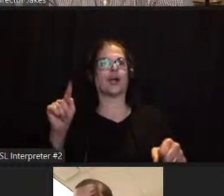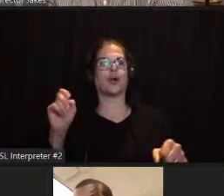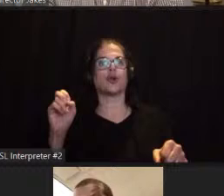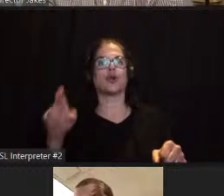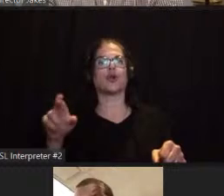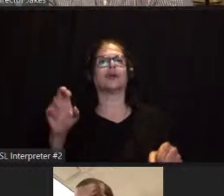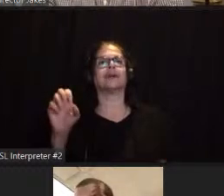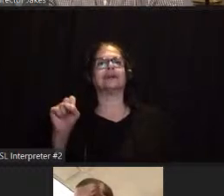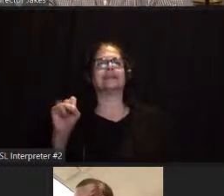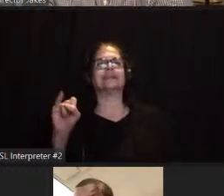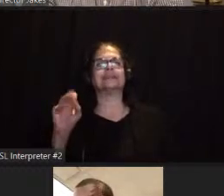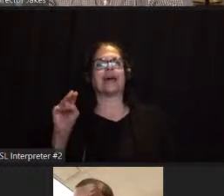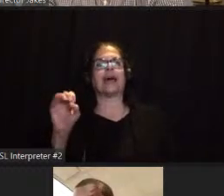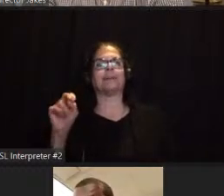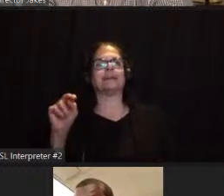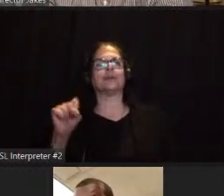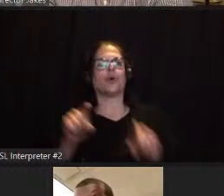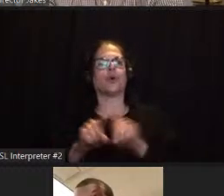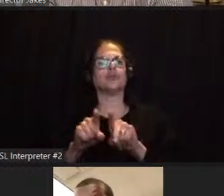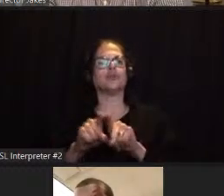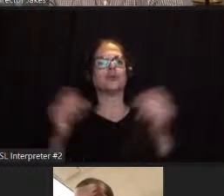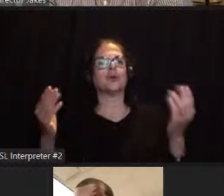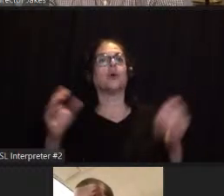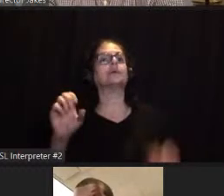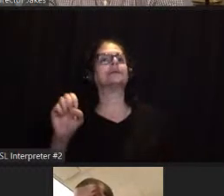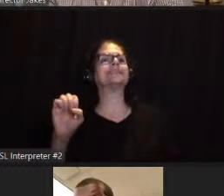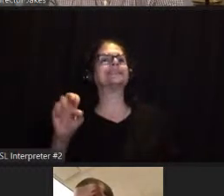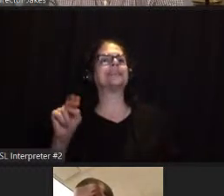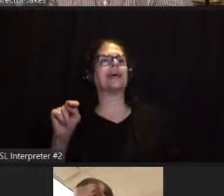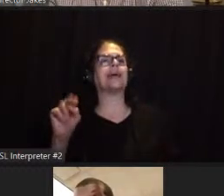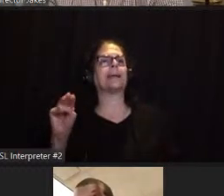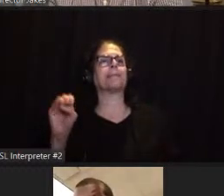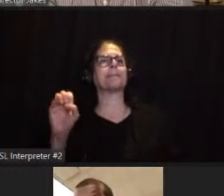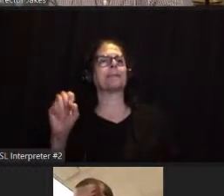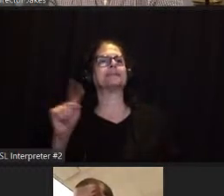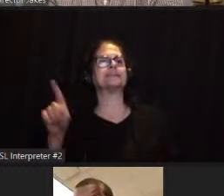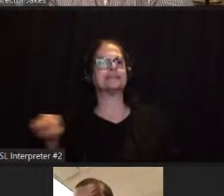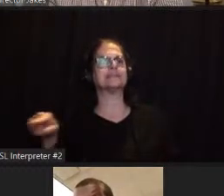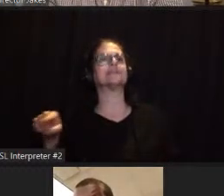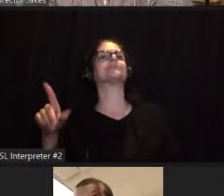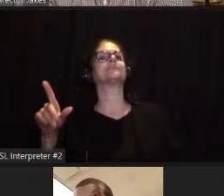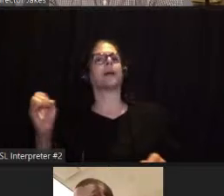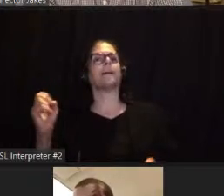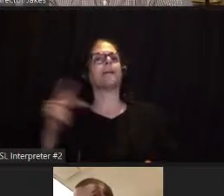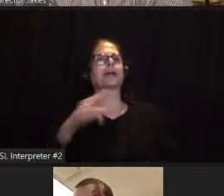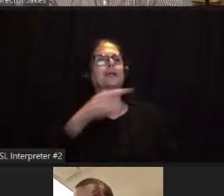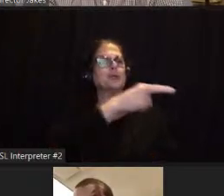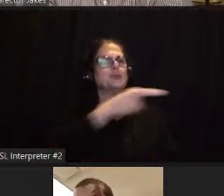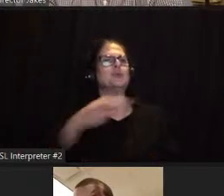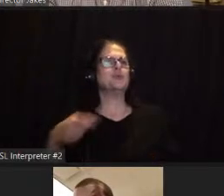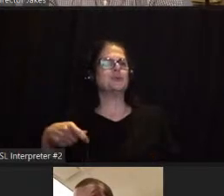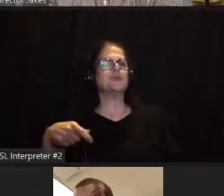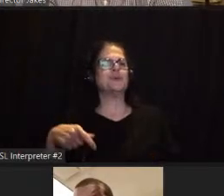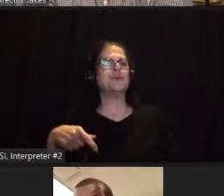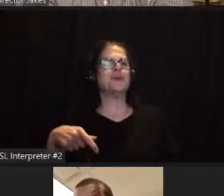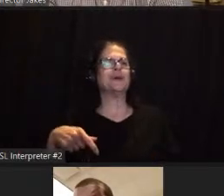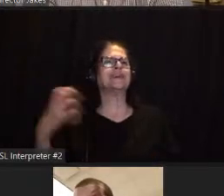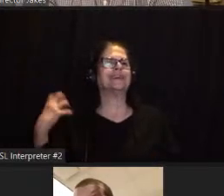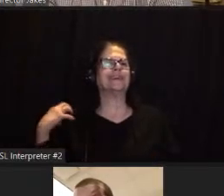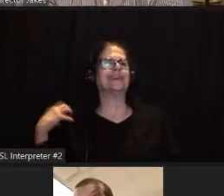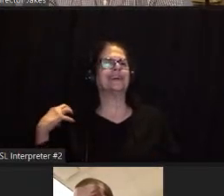this meeting. Our first order of business today, I'm sorry, back to you, Director Rosales. Thank you,